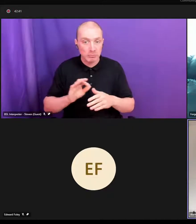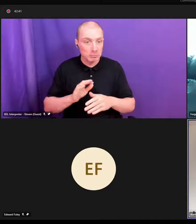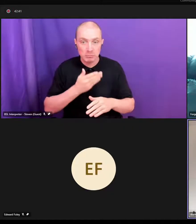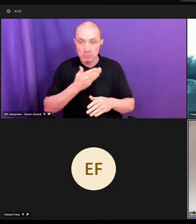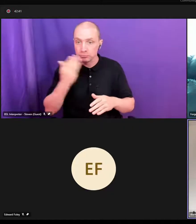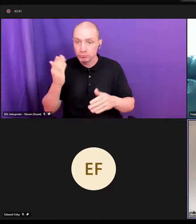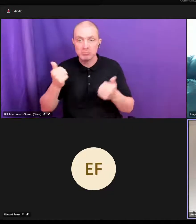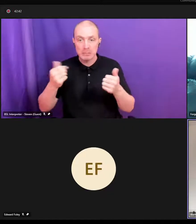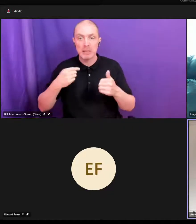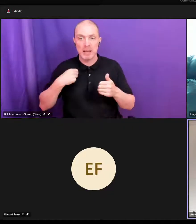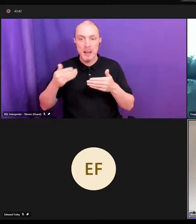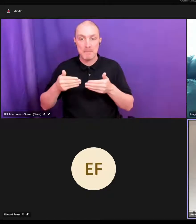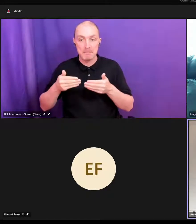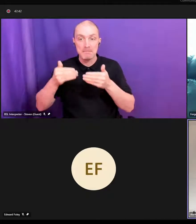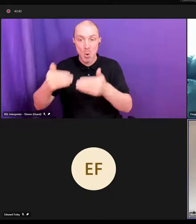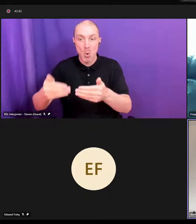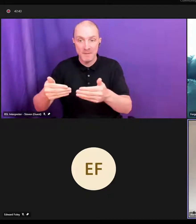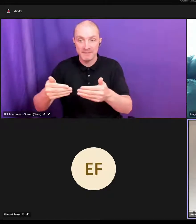the report.